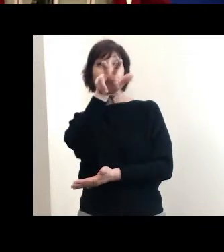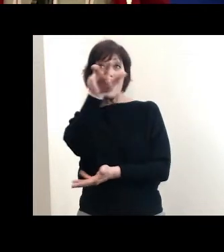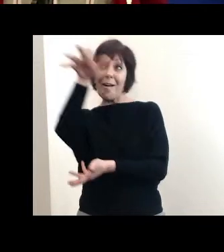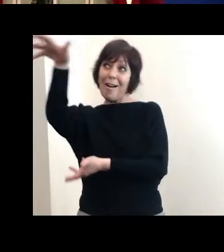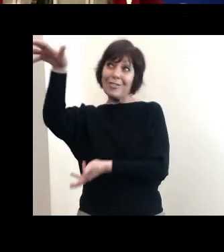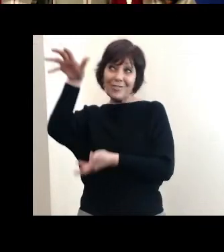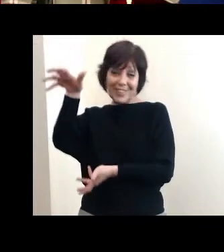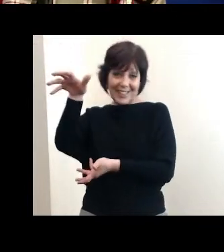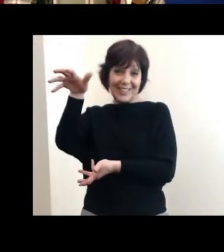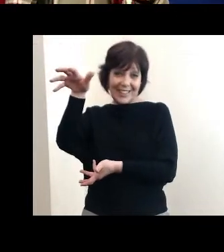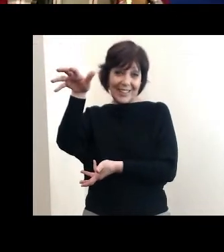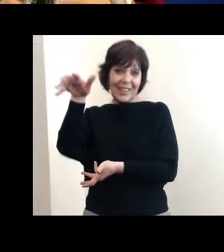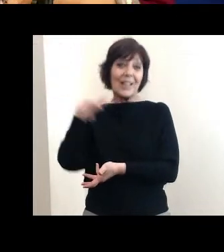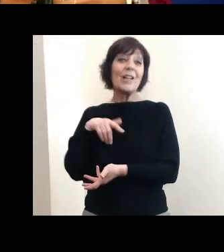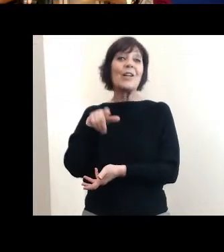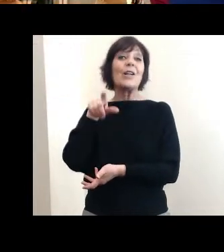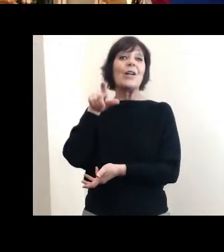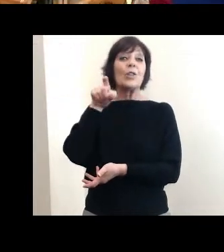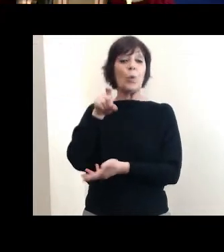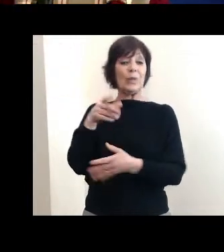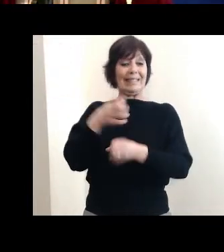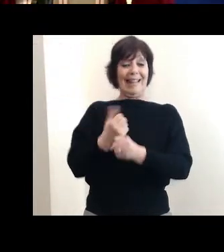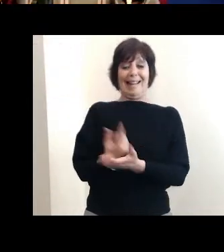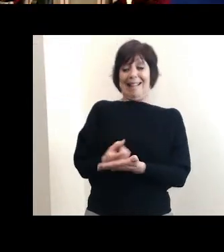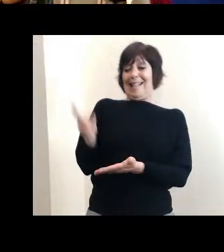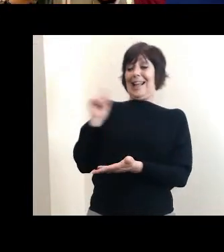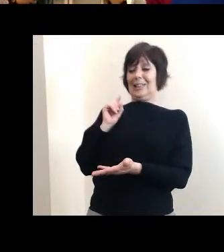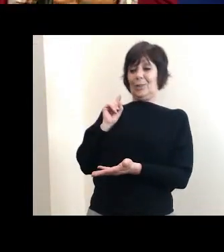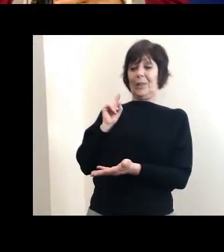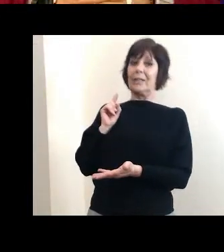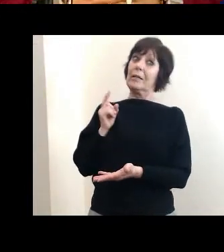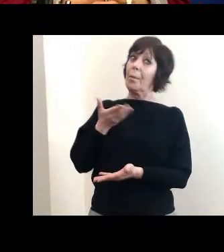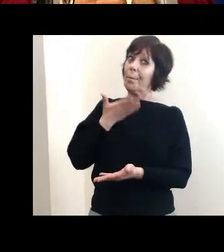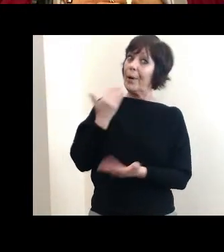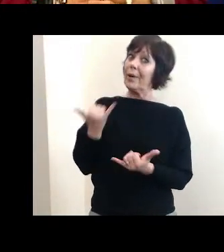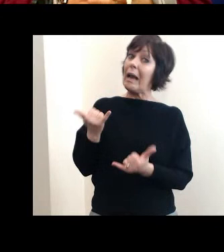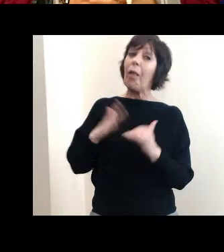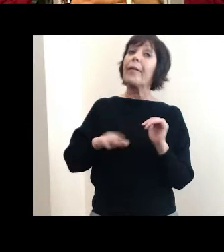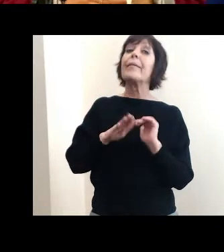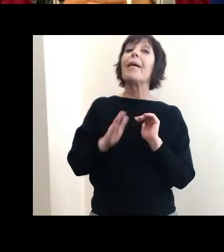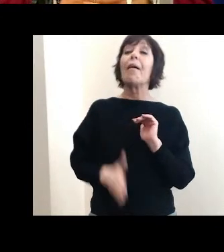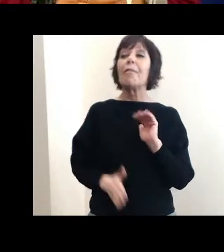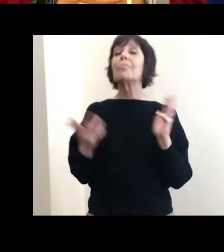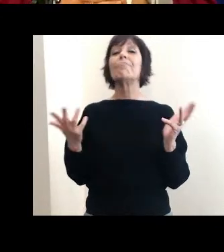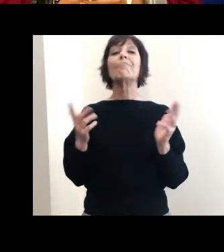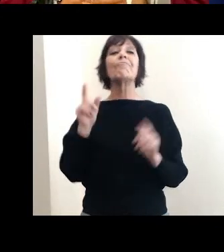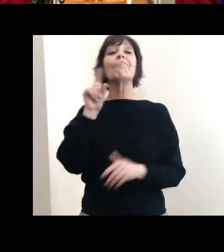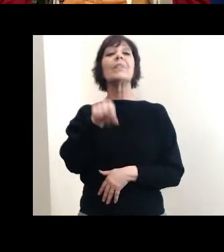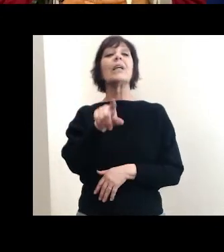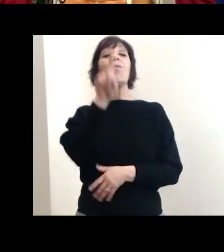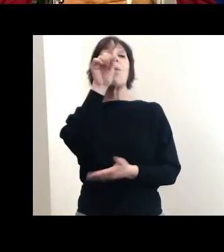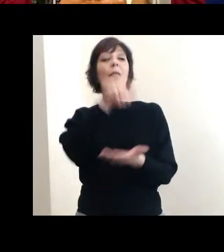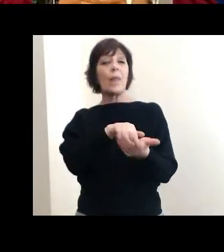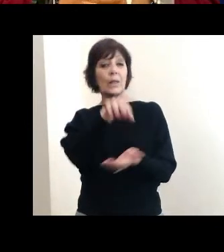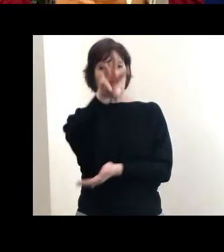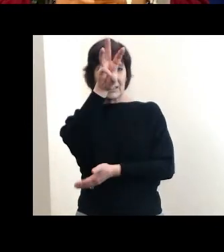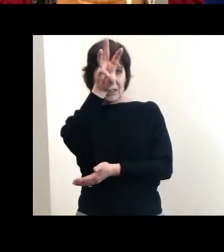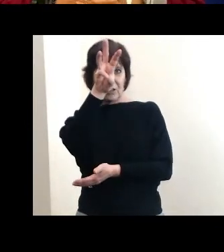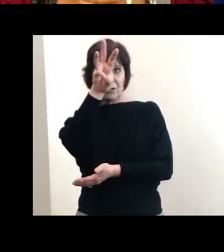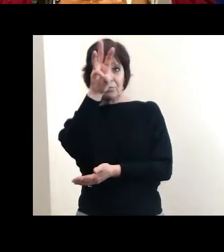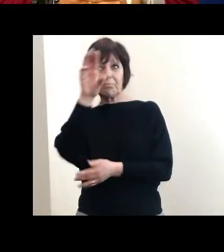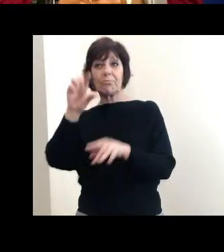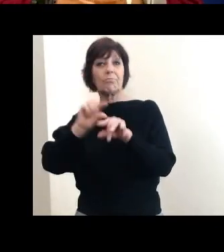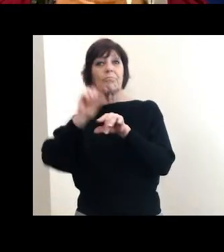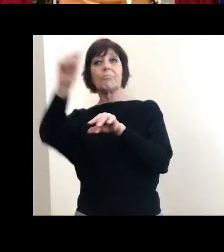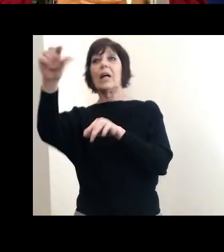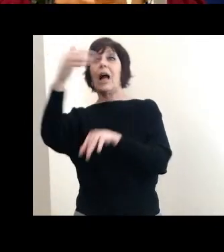doses that we were supposed to have received last week. However, better late than never. So 1,600 of those we are going to